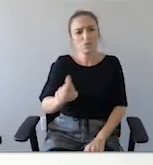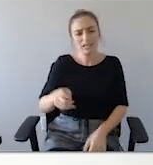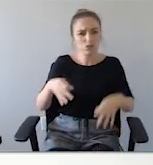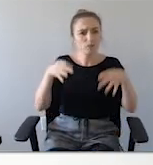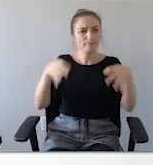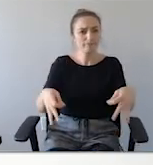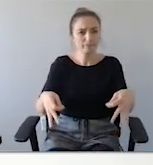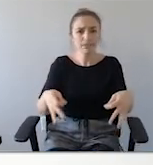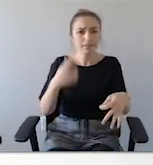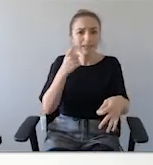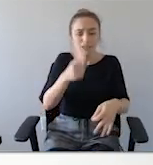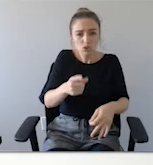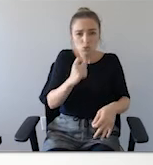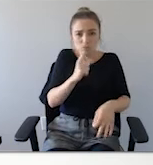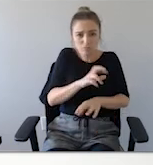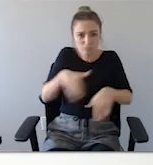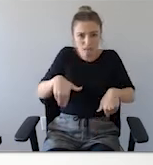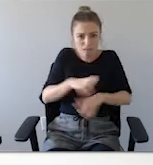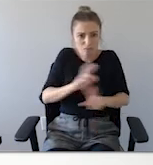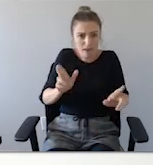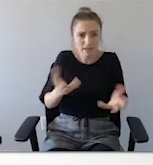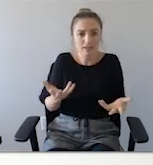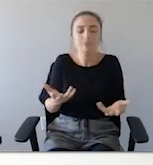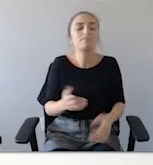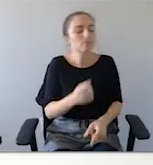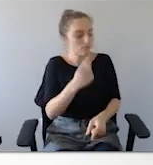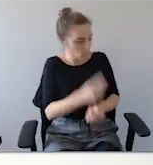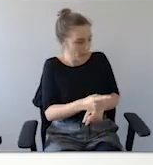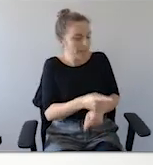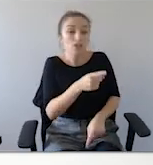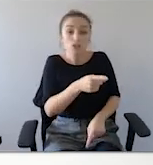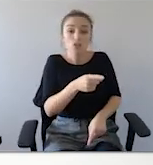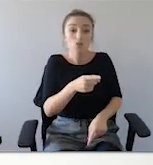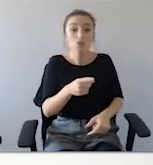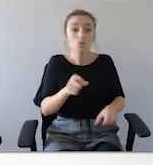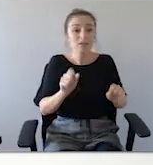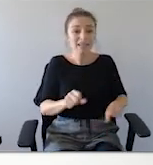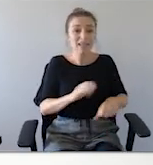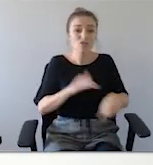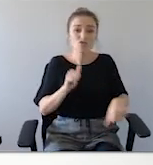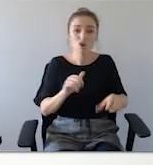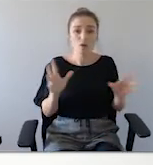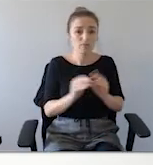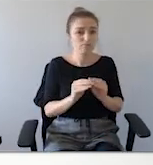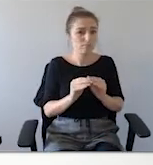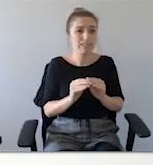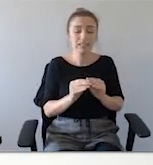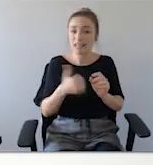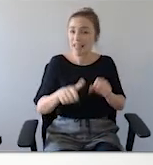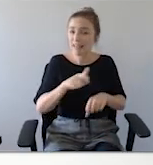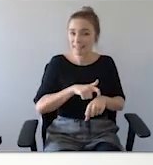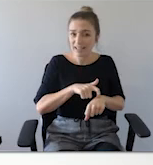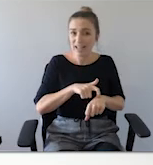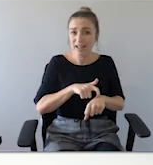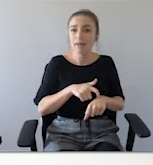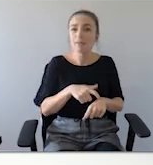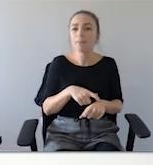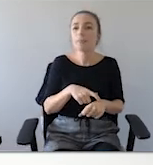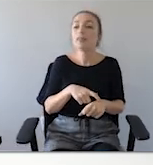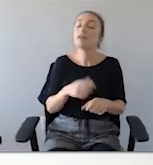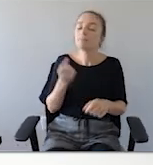mean, anybody who has an IEP, you can call the meeting at any time. They can do what's called a multiple meeting IEP.